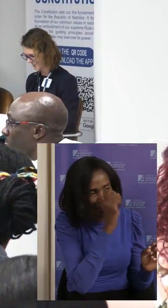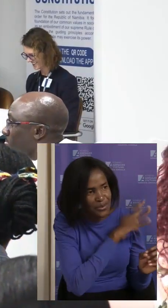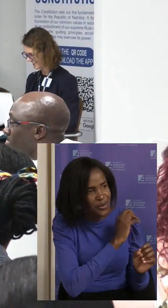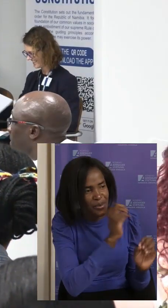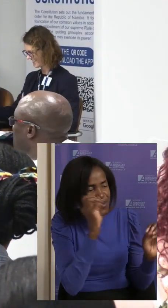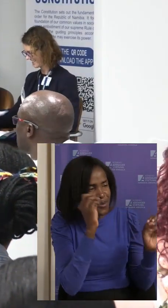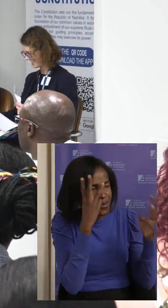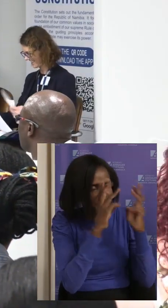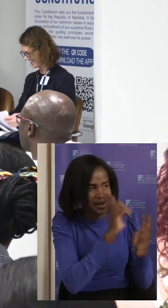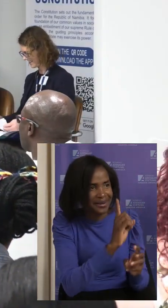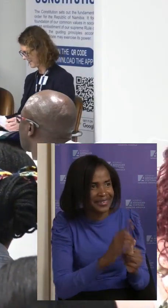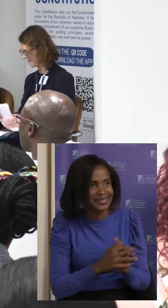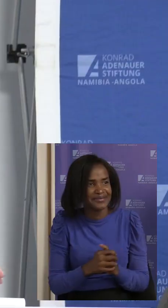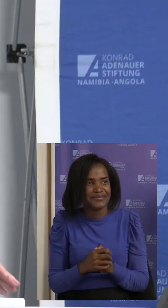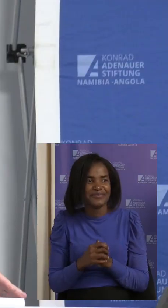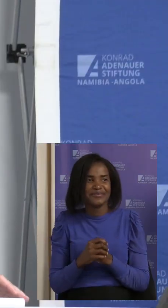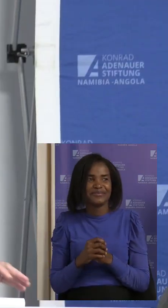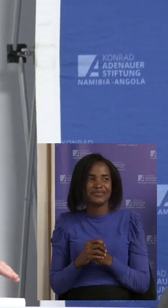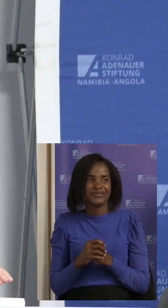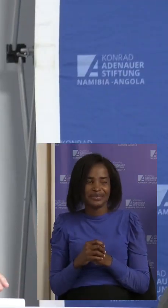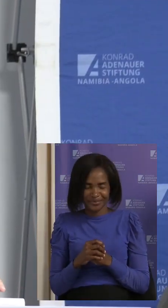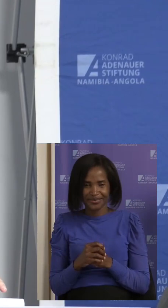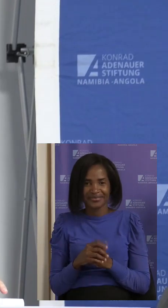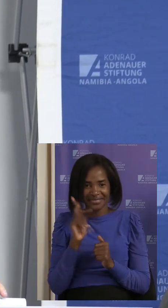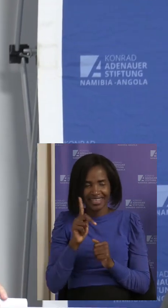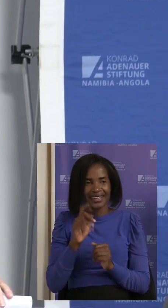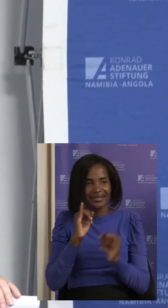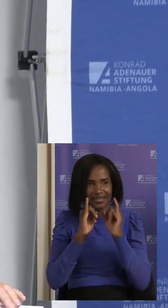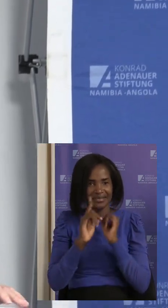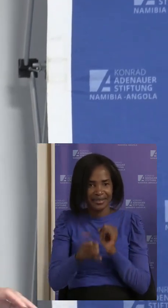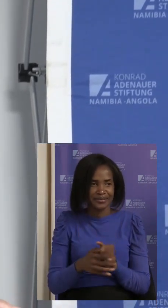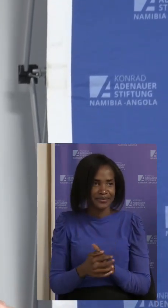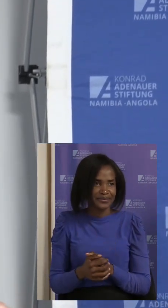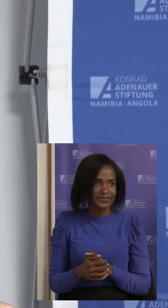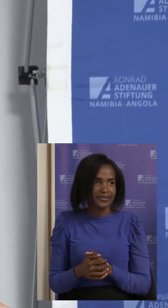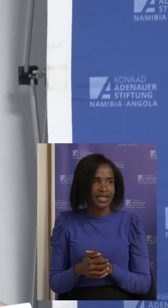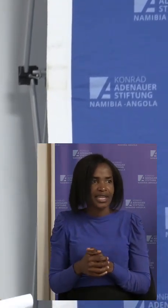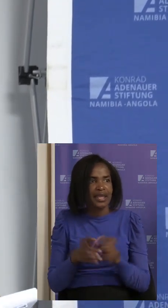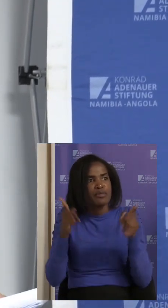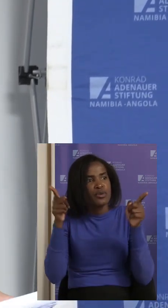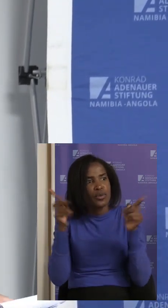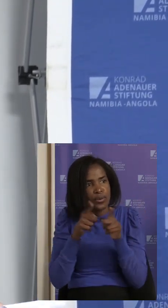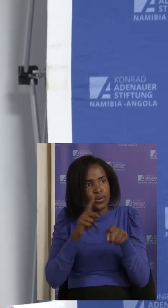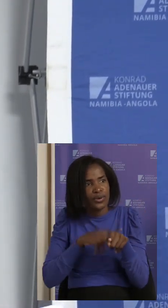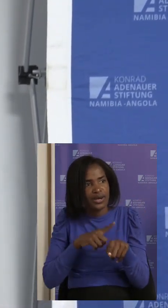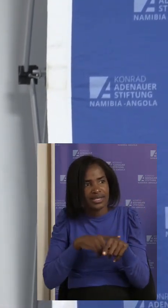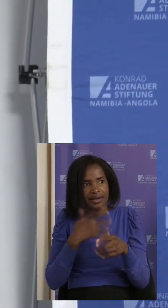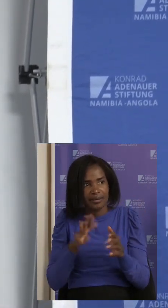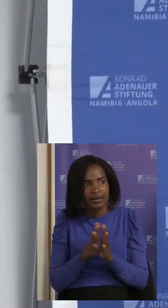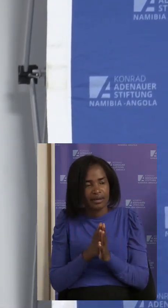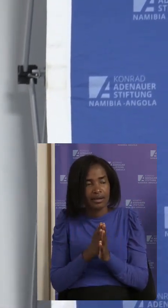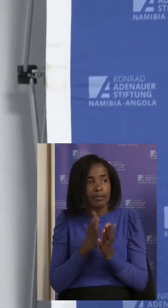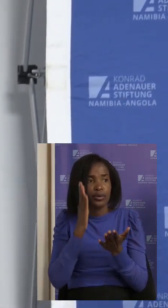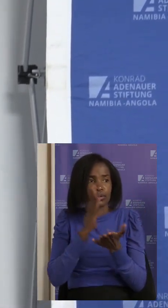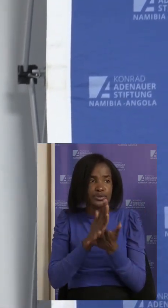Well, I will keep it really short since time is already progressing, and yeah, we really take a lot